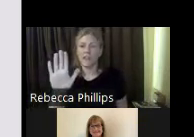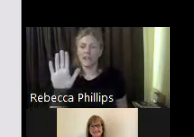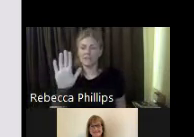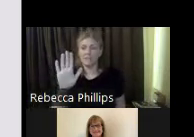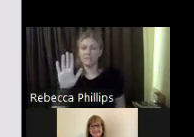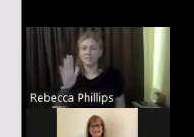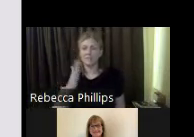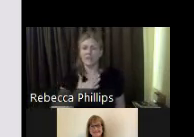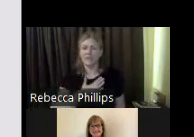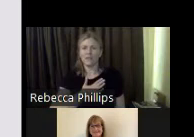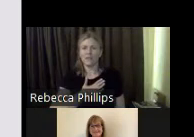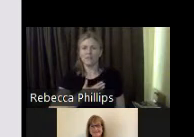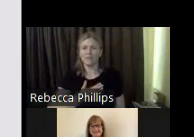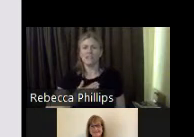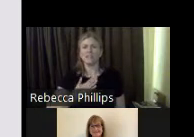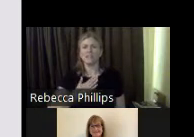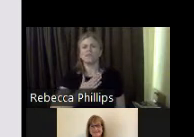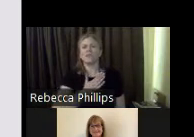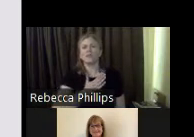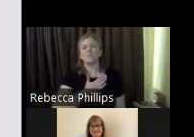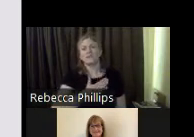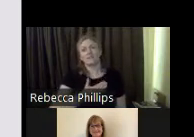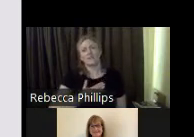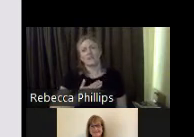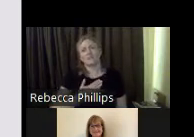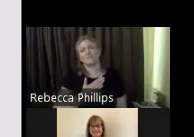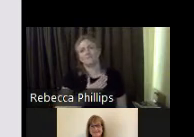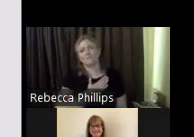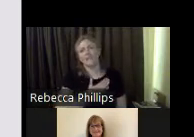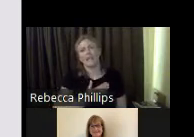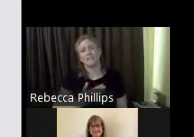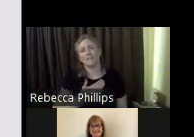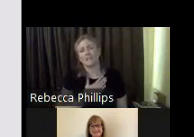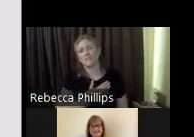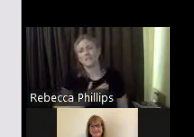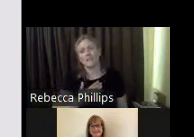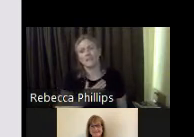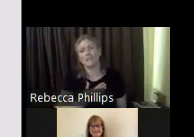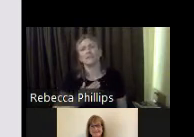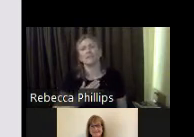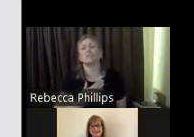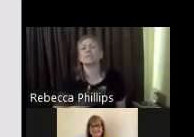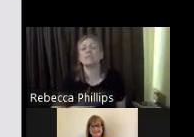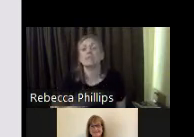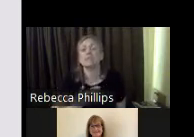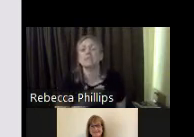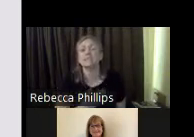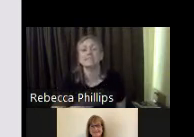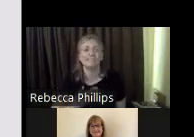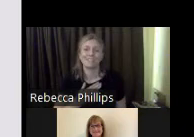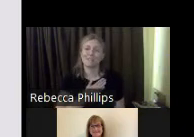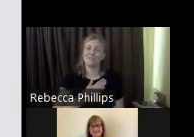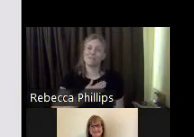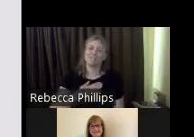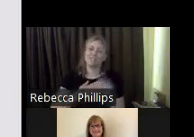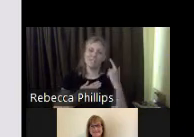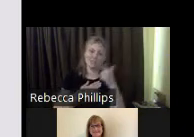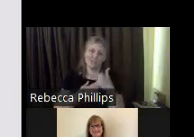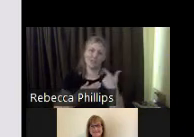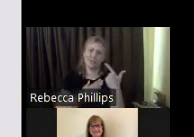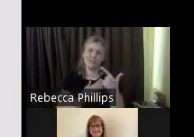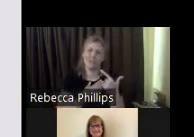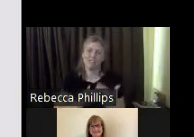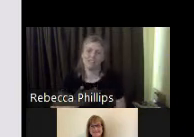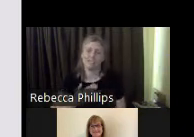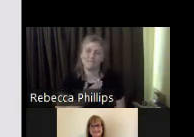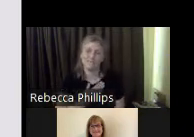flat hands and you're up against your chest and you're rubbing around your heart. And so it's like, please, or please, you know, whatever it is, like you want to